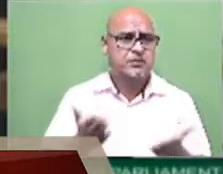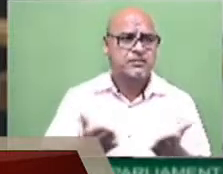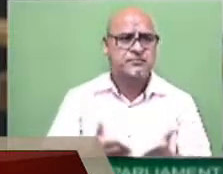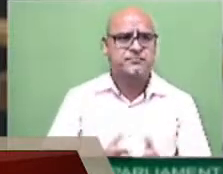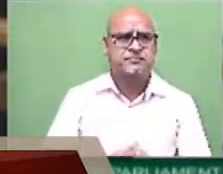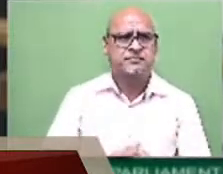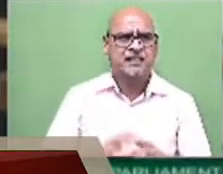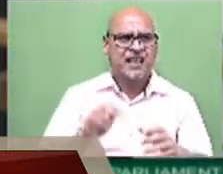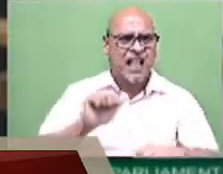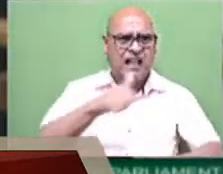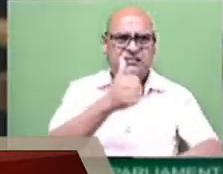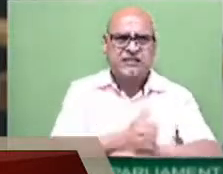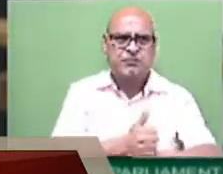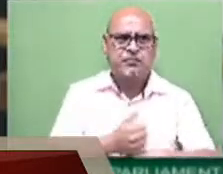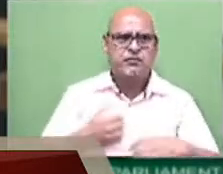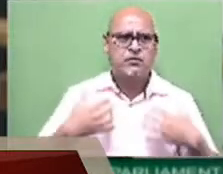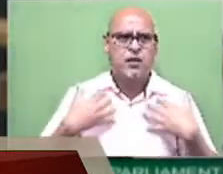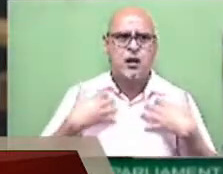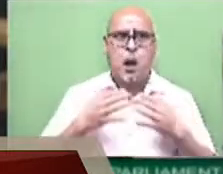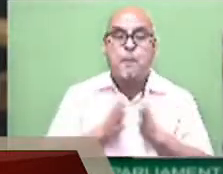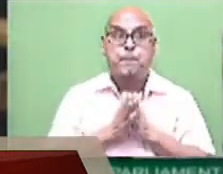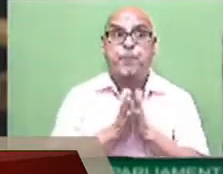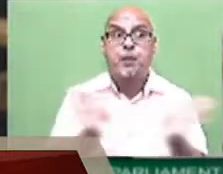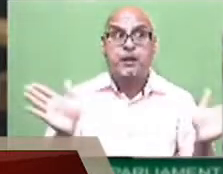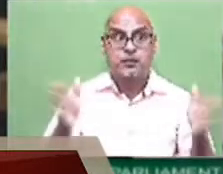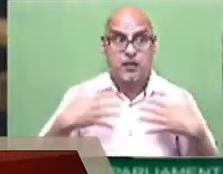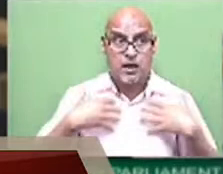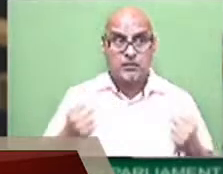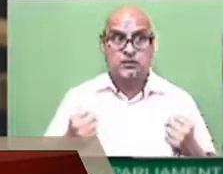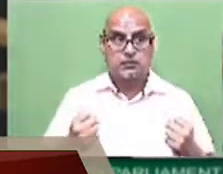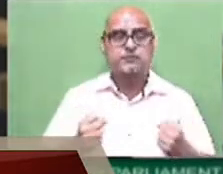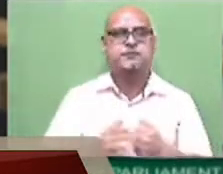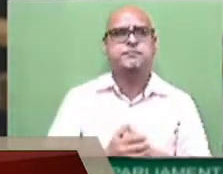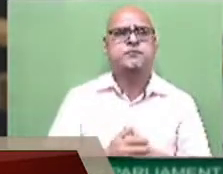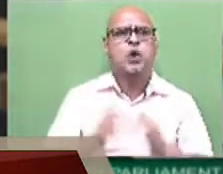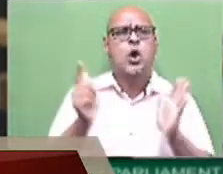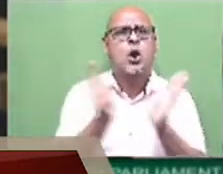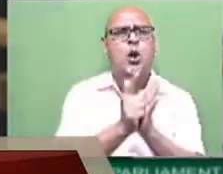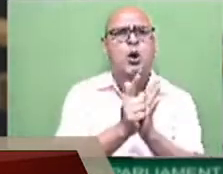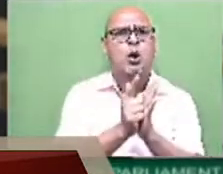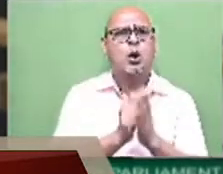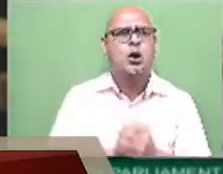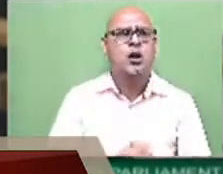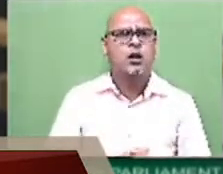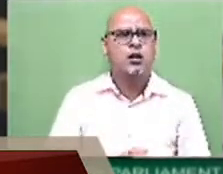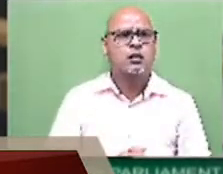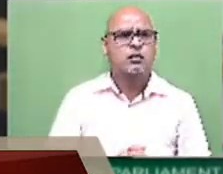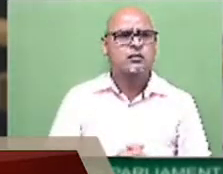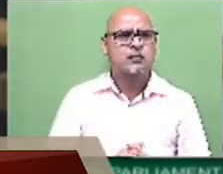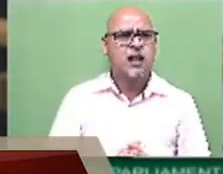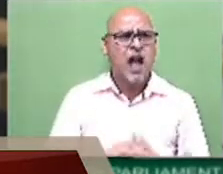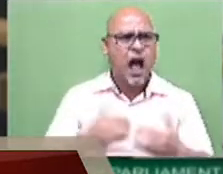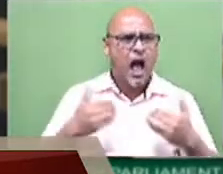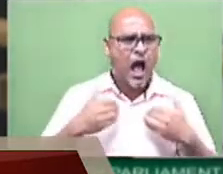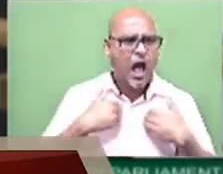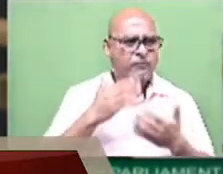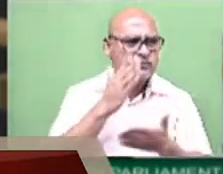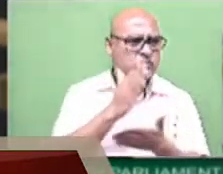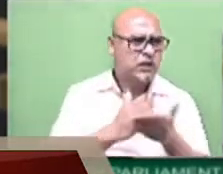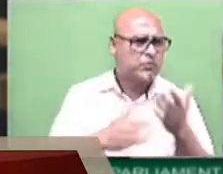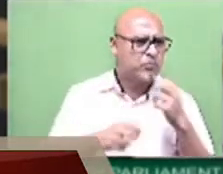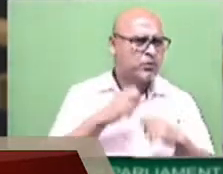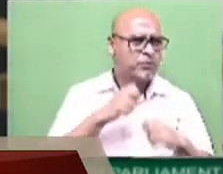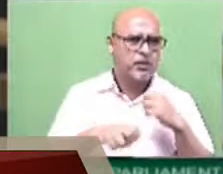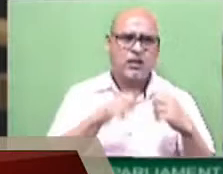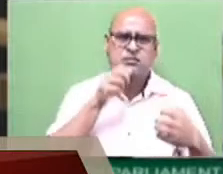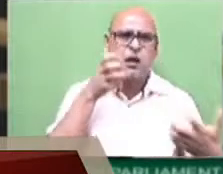government gazettes the regulations in the morning and says, well, look, you have to wear a face mask if you go into a public